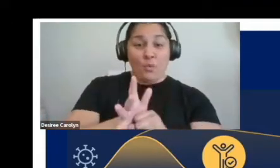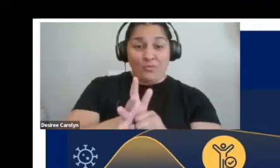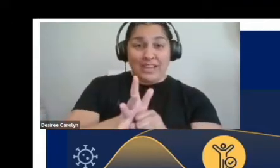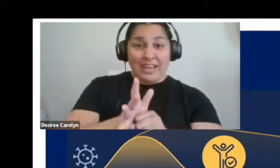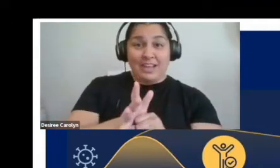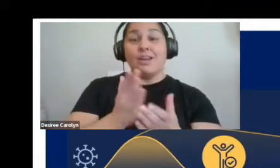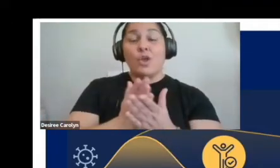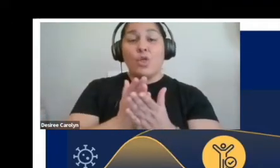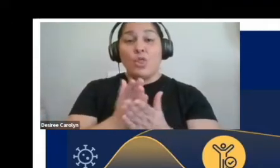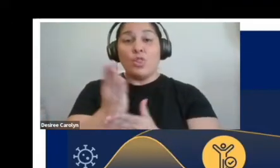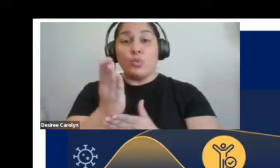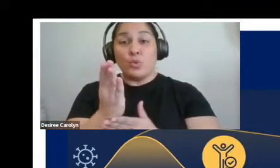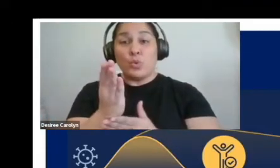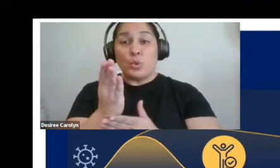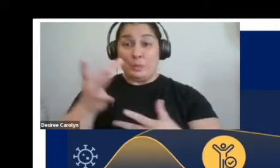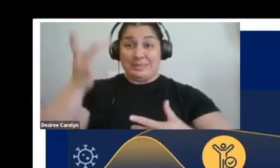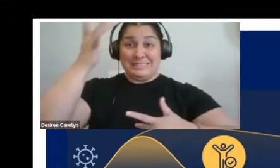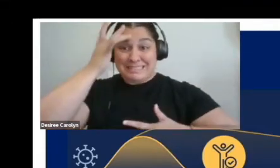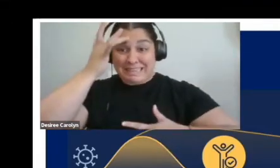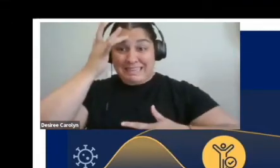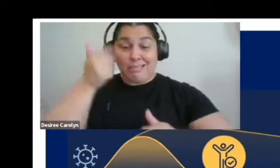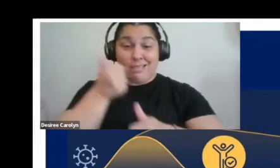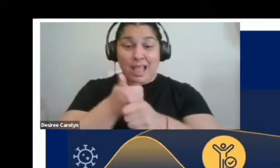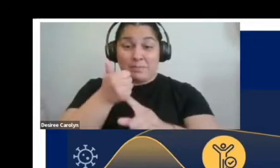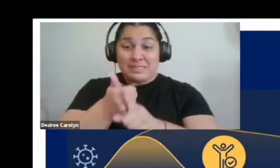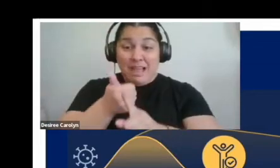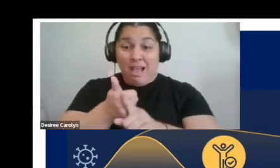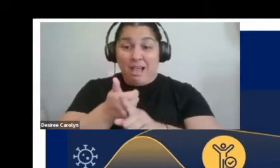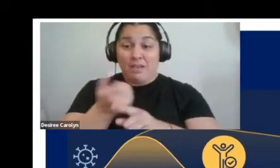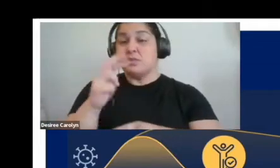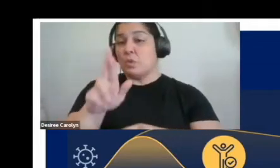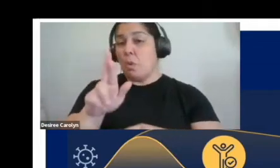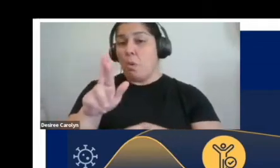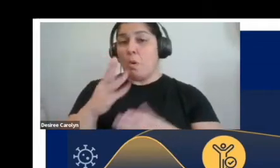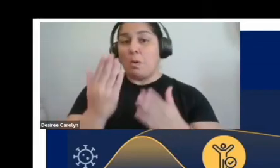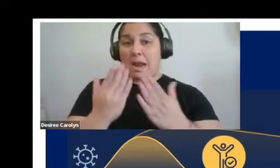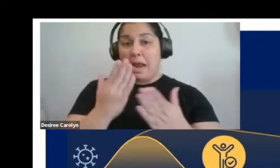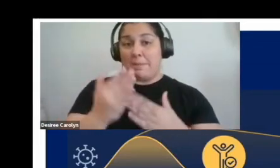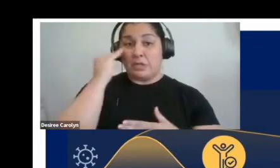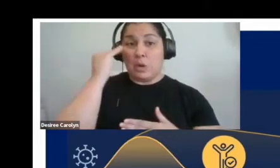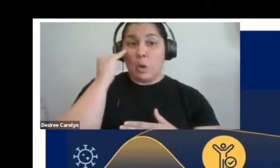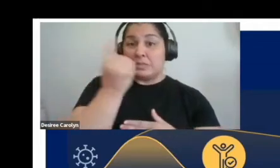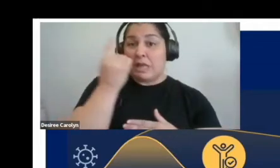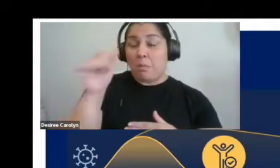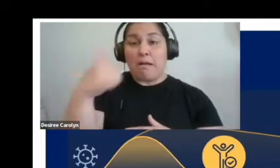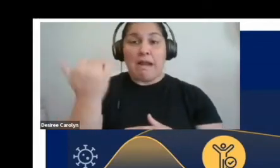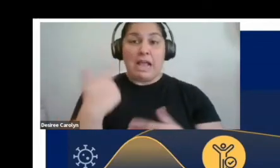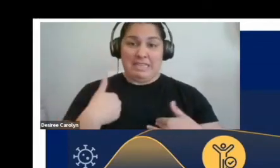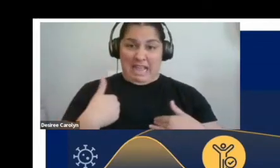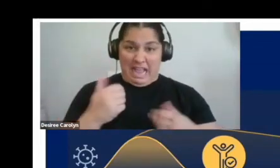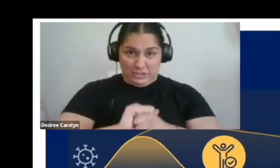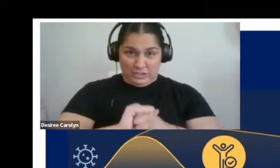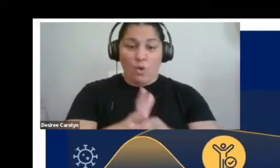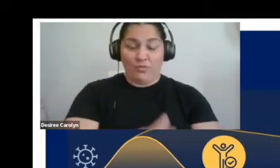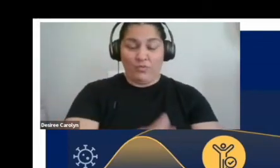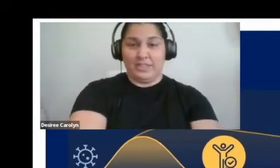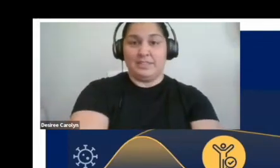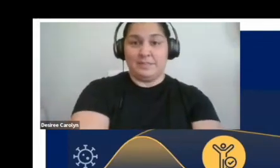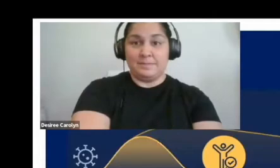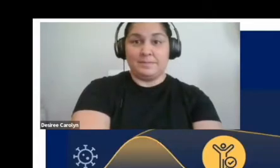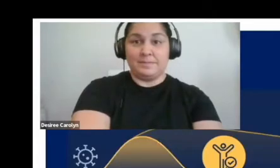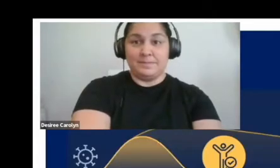the infection themselves or knowing somebody who has. And fortunately, most people who